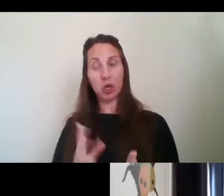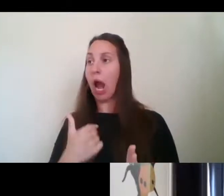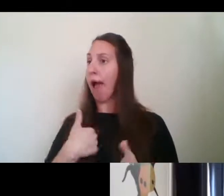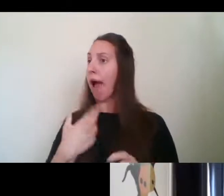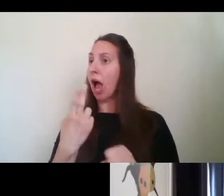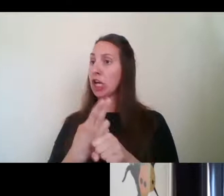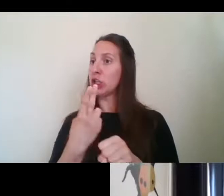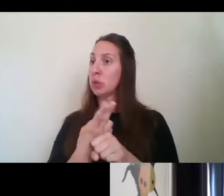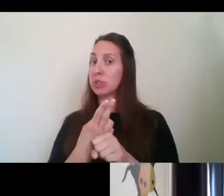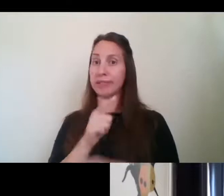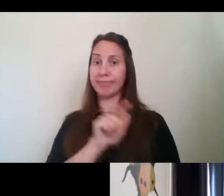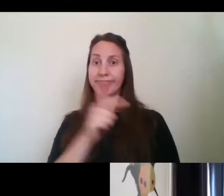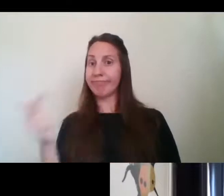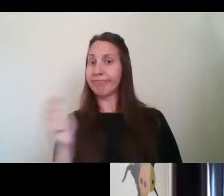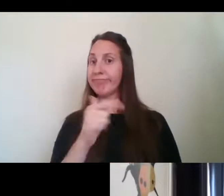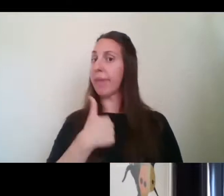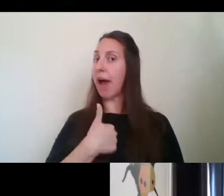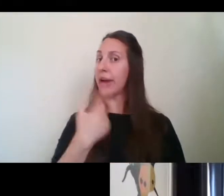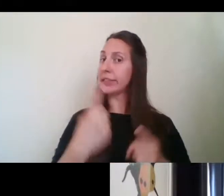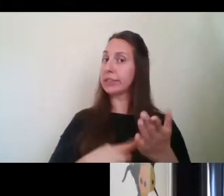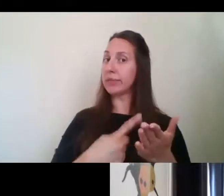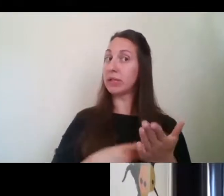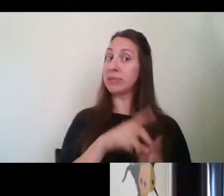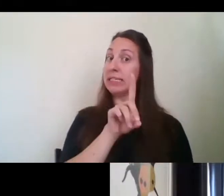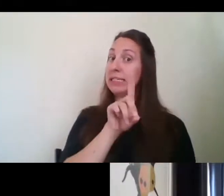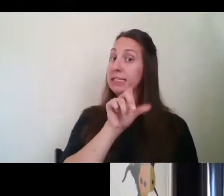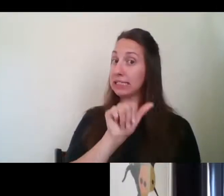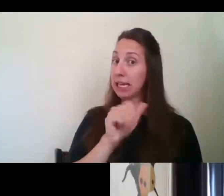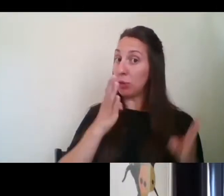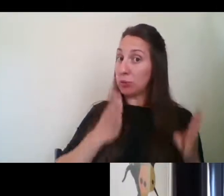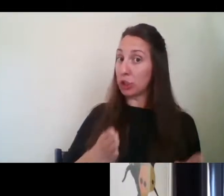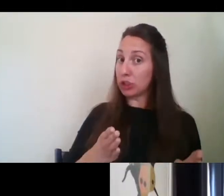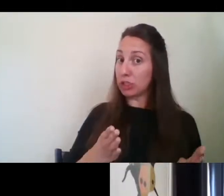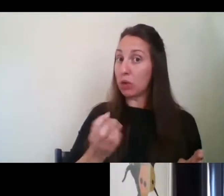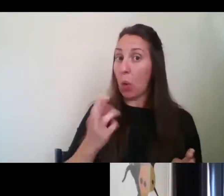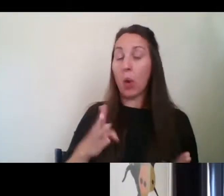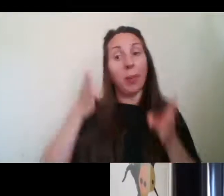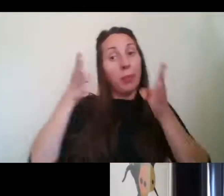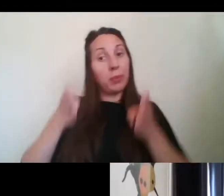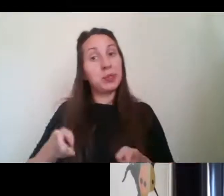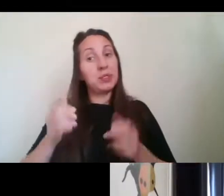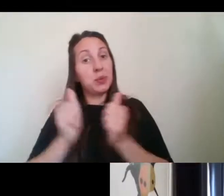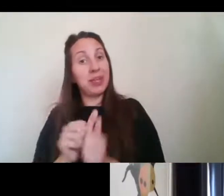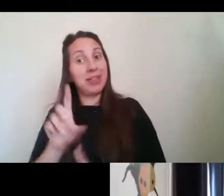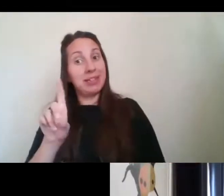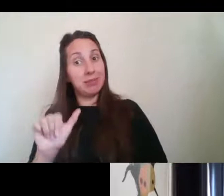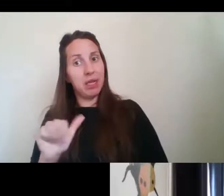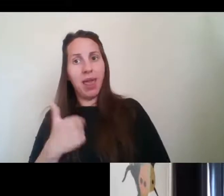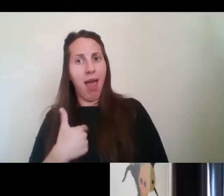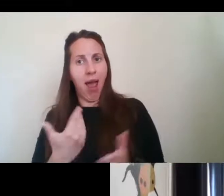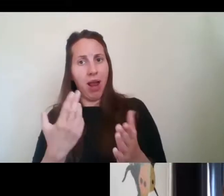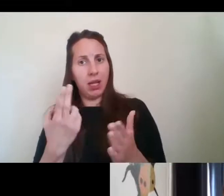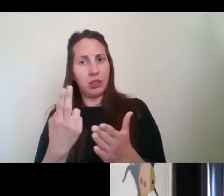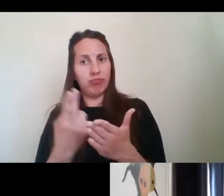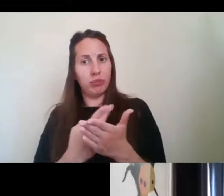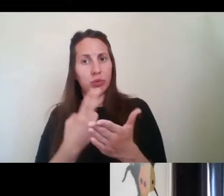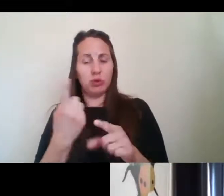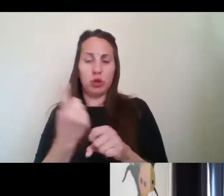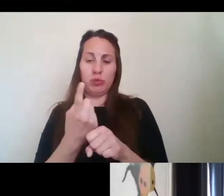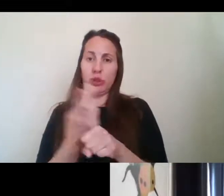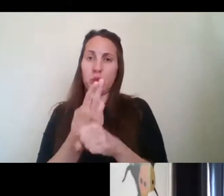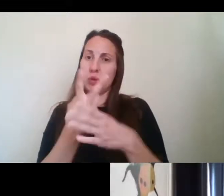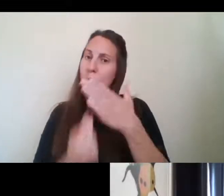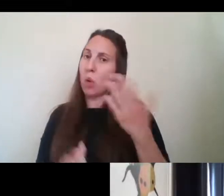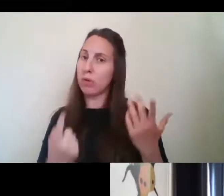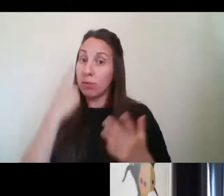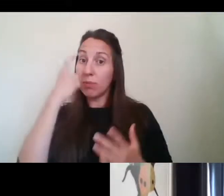disabled person or person with a disability. It depends. I use it interchangeably because it is a part of my identity. But